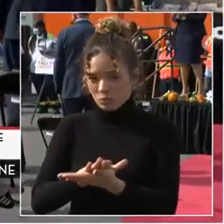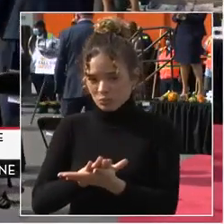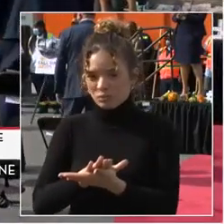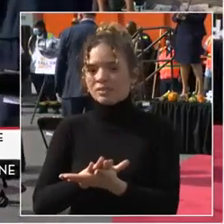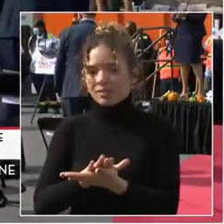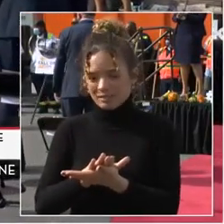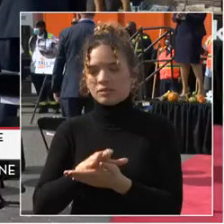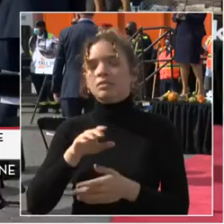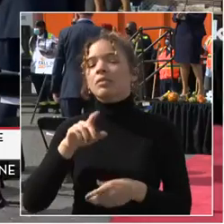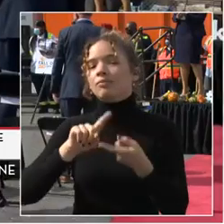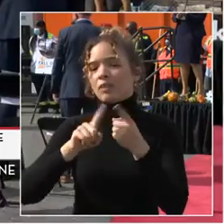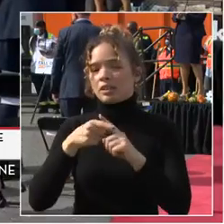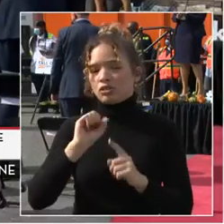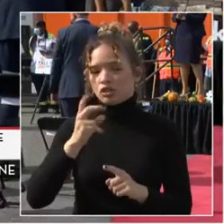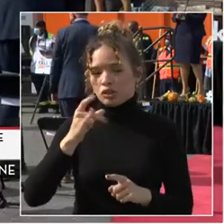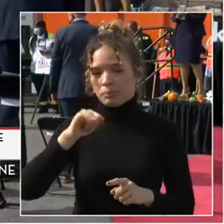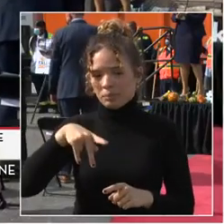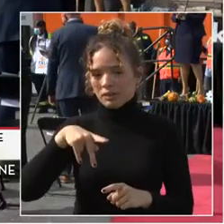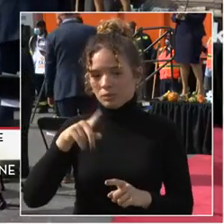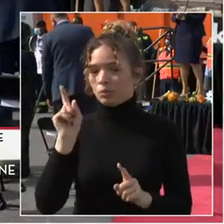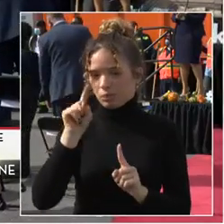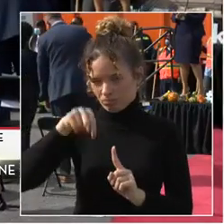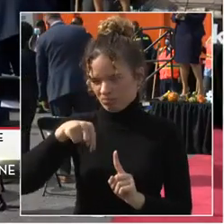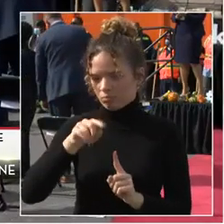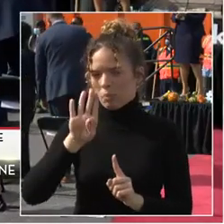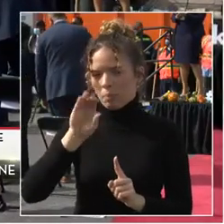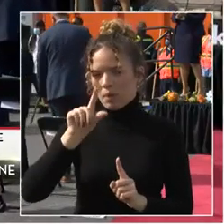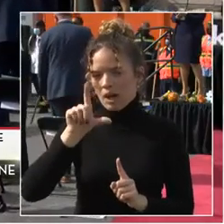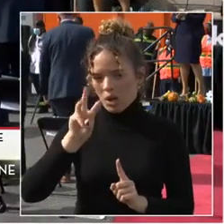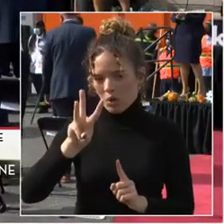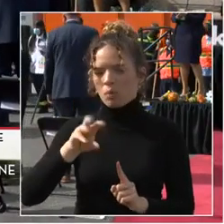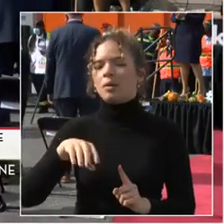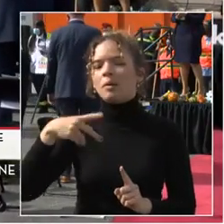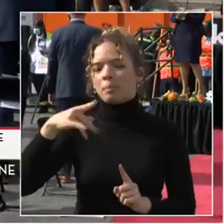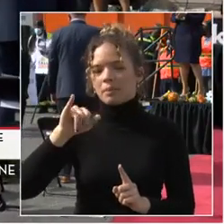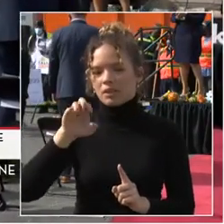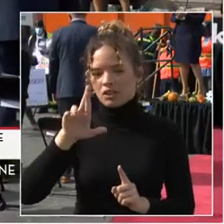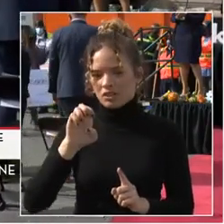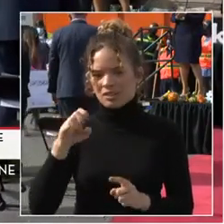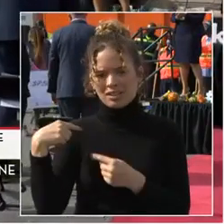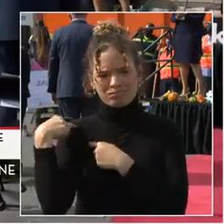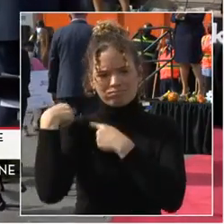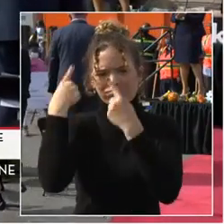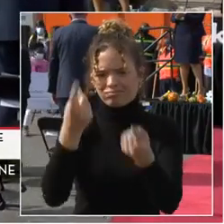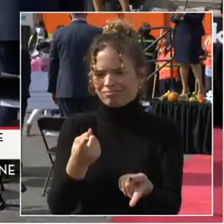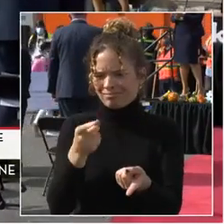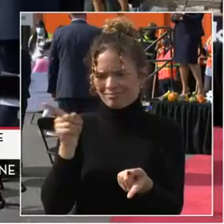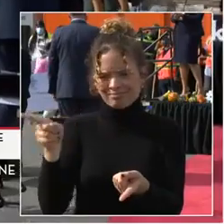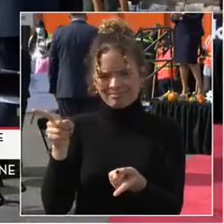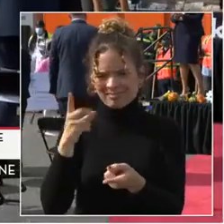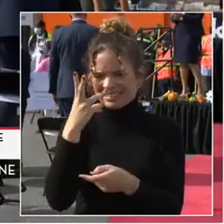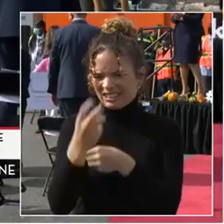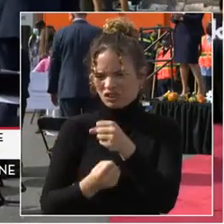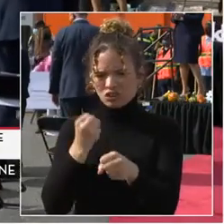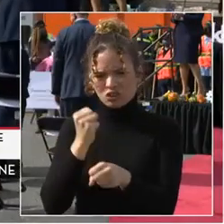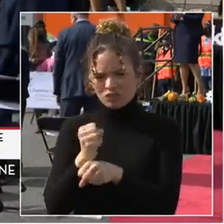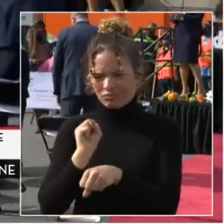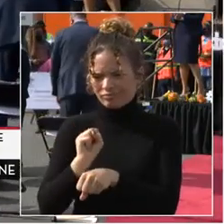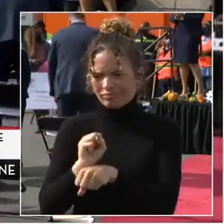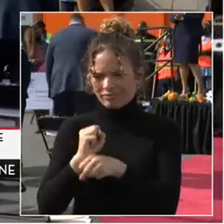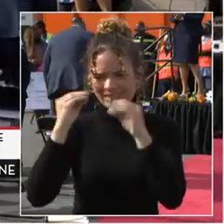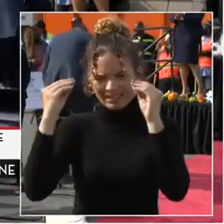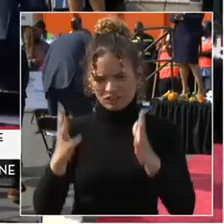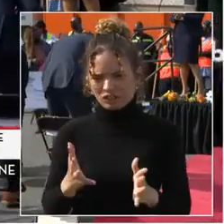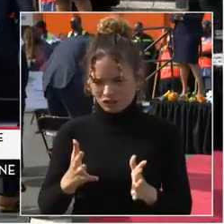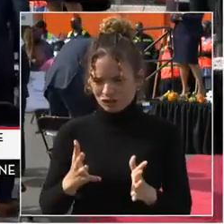for 6 of her 13 years as an educator here in D.C. And we've heard from the